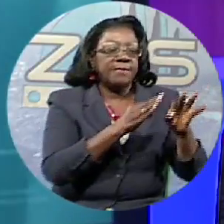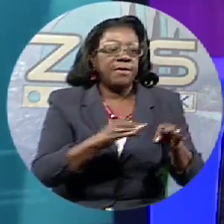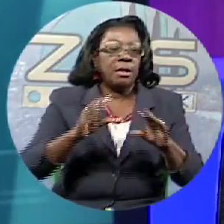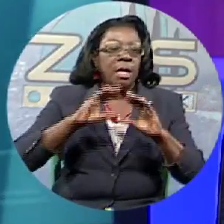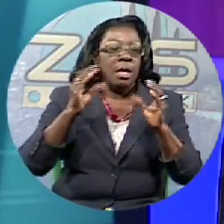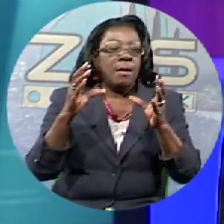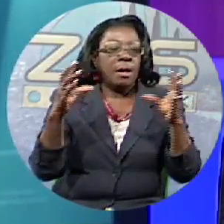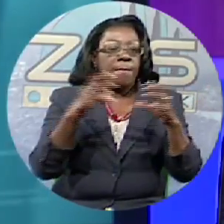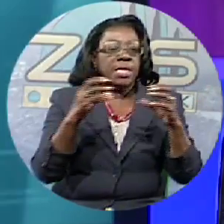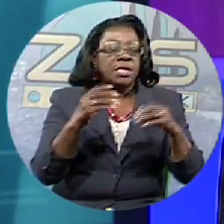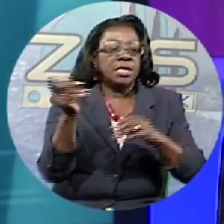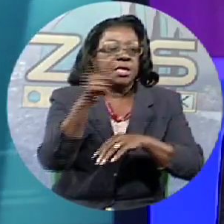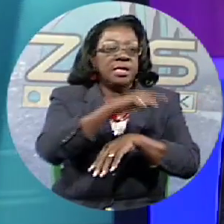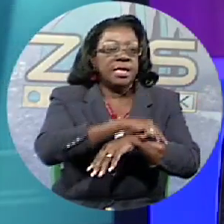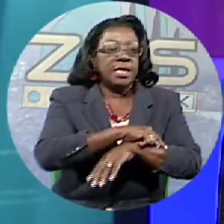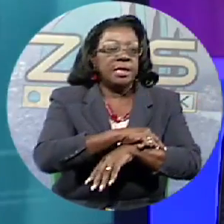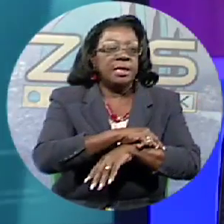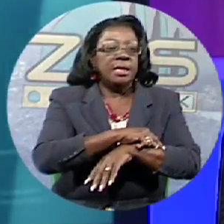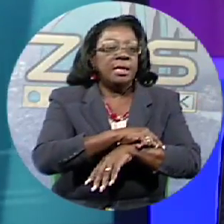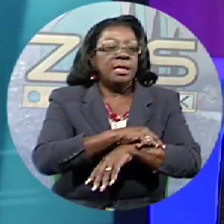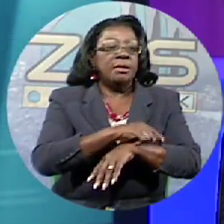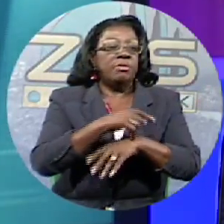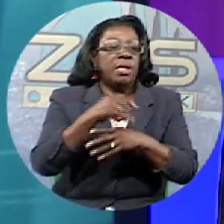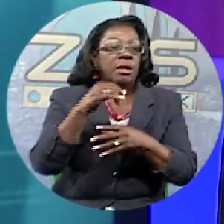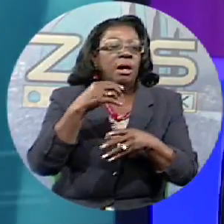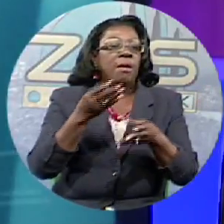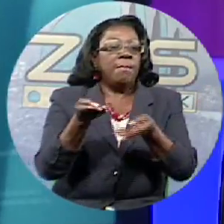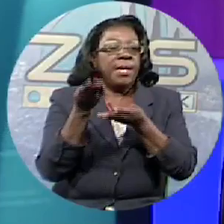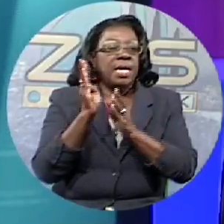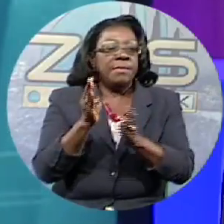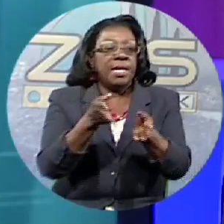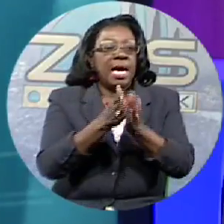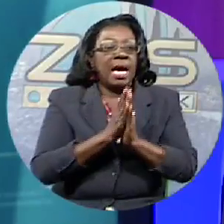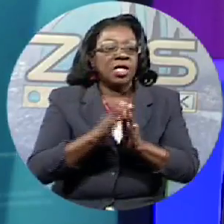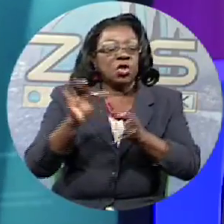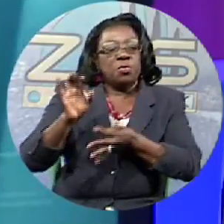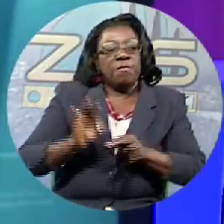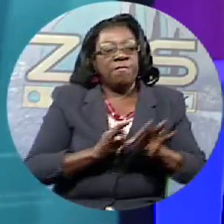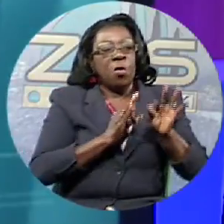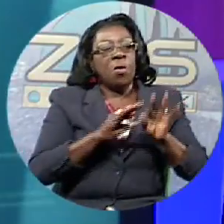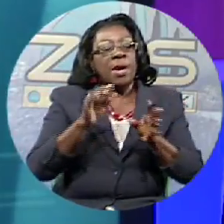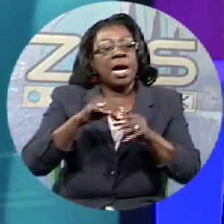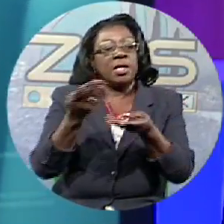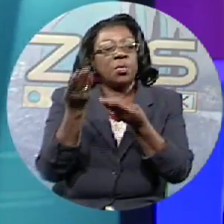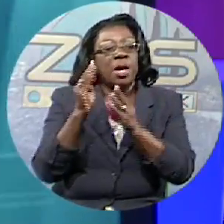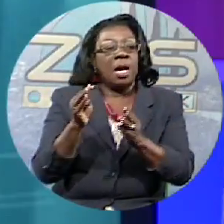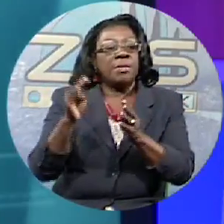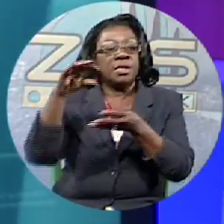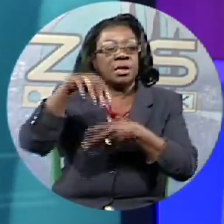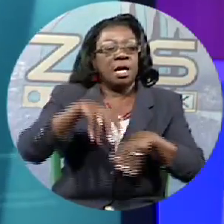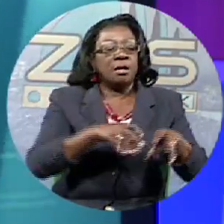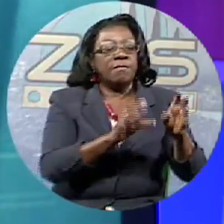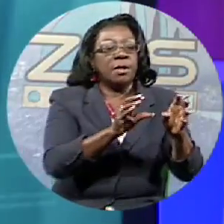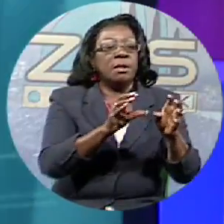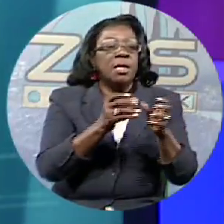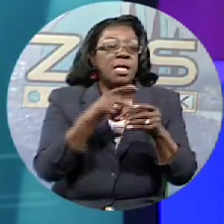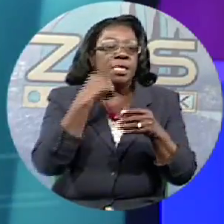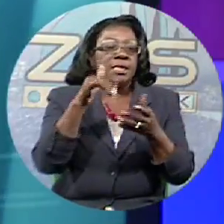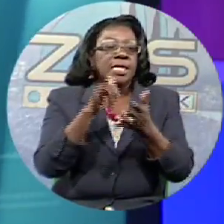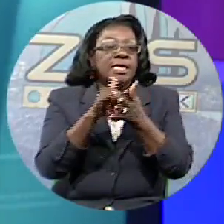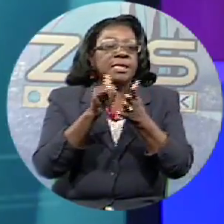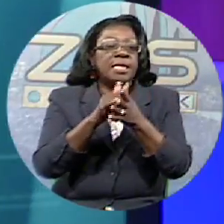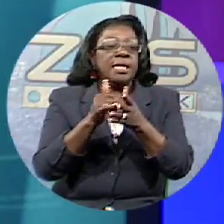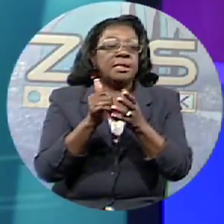today as officials announced Bahamian acts to perform at Bahamas Junk New Carnival. However, Cleopatra Murphy tells us tonight the event